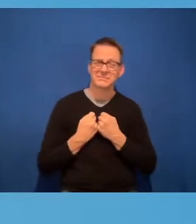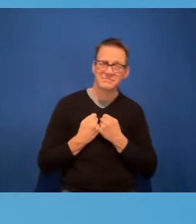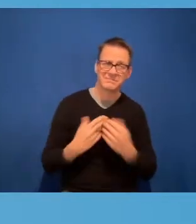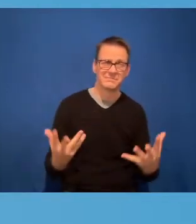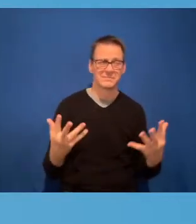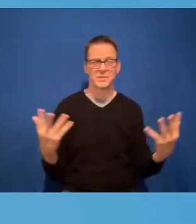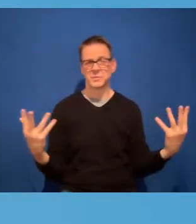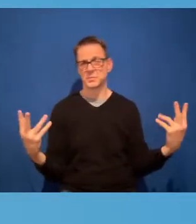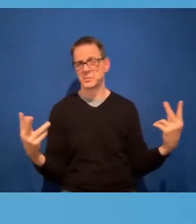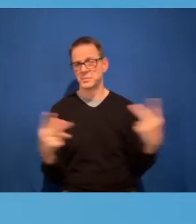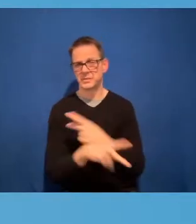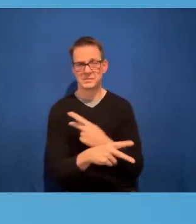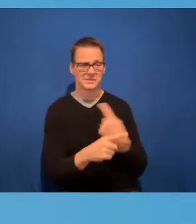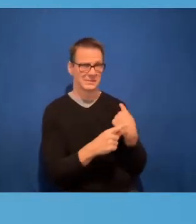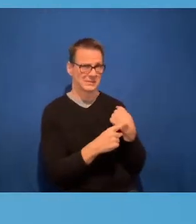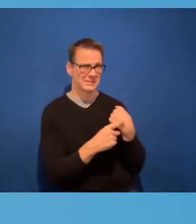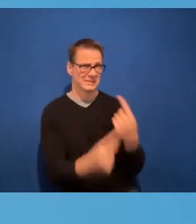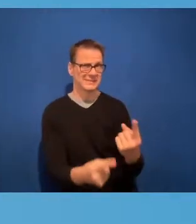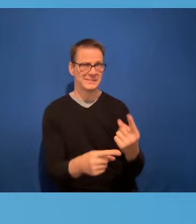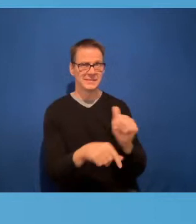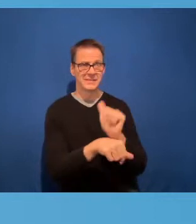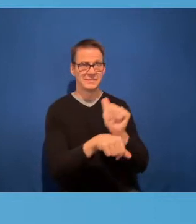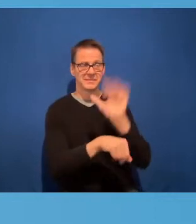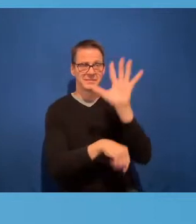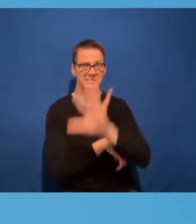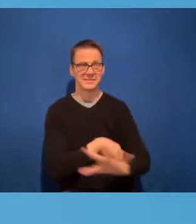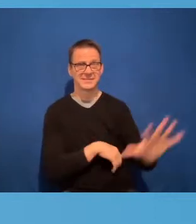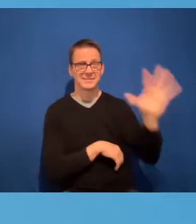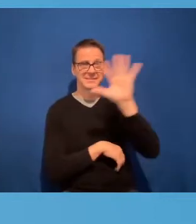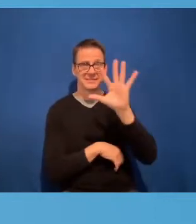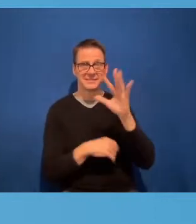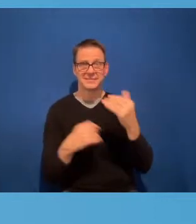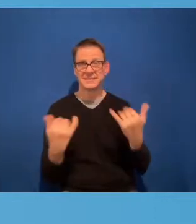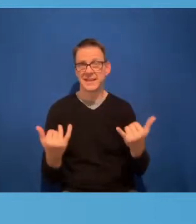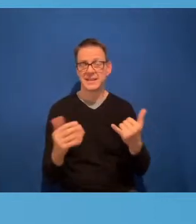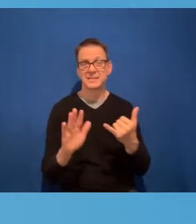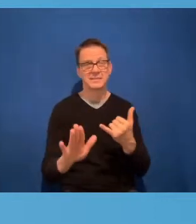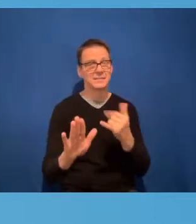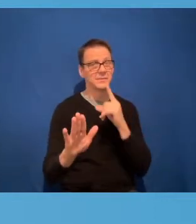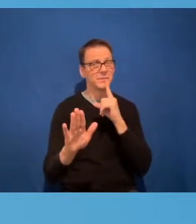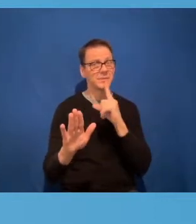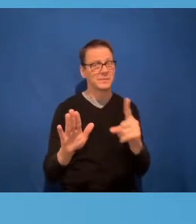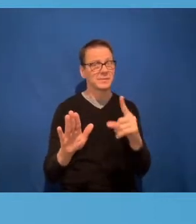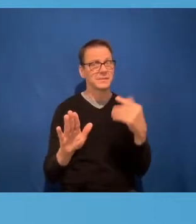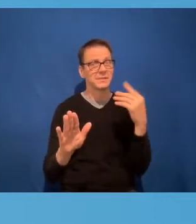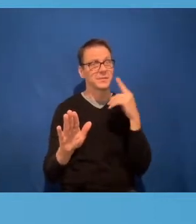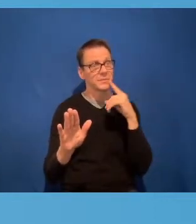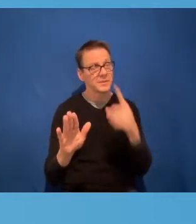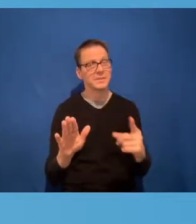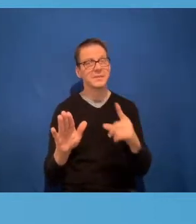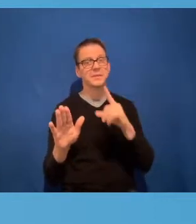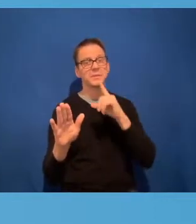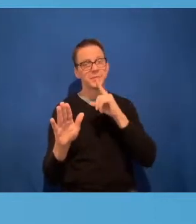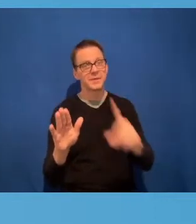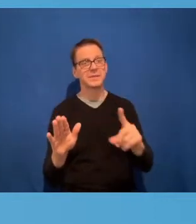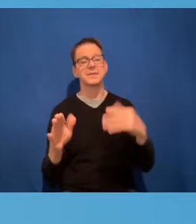ever before. And this is really, really, really bad. And who, in their right